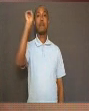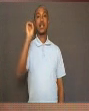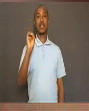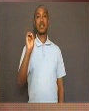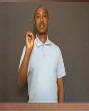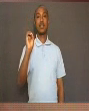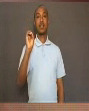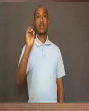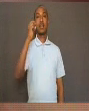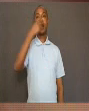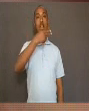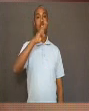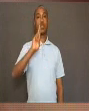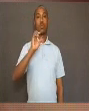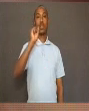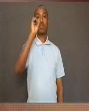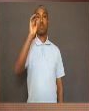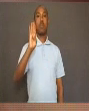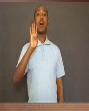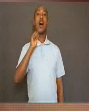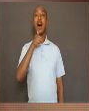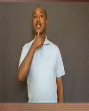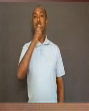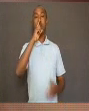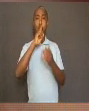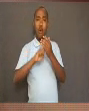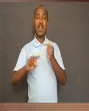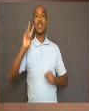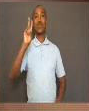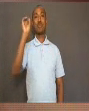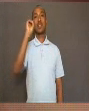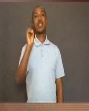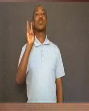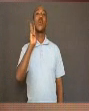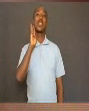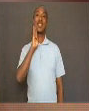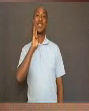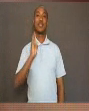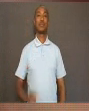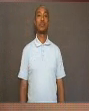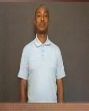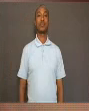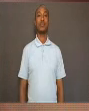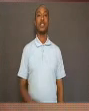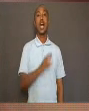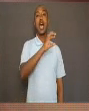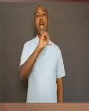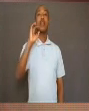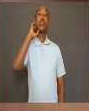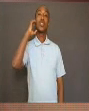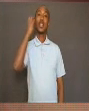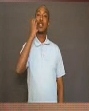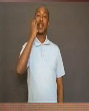98% sulfuric acid and only 2% water. And a